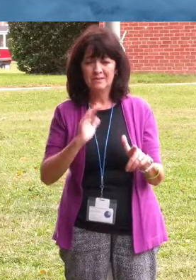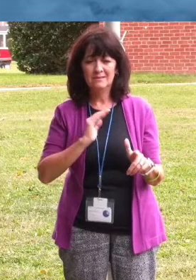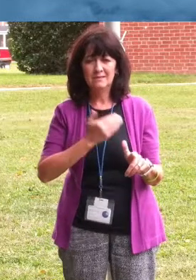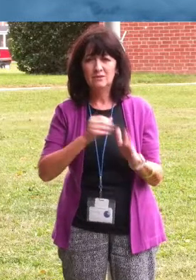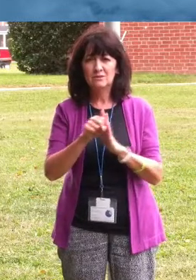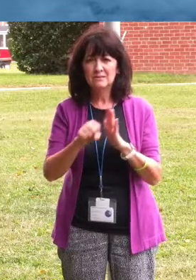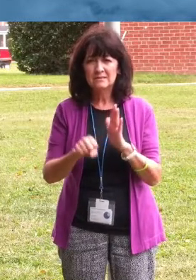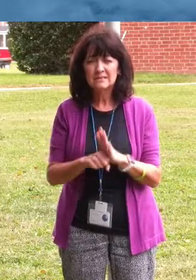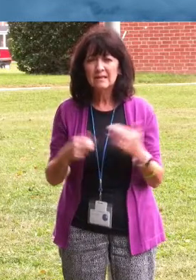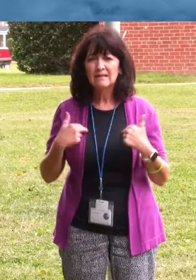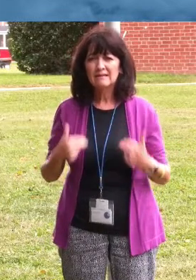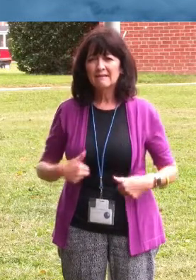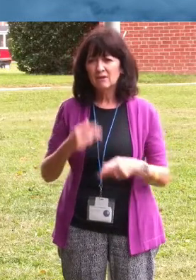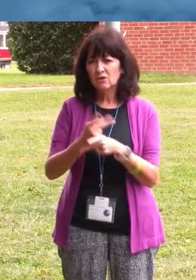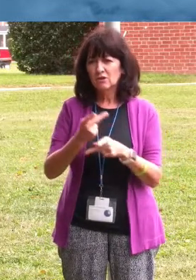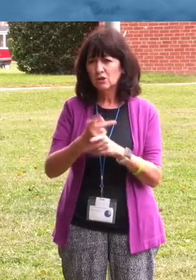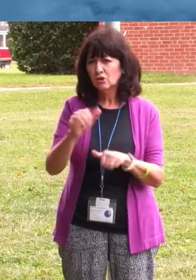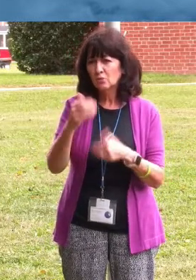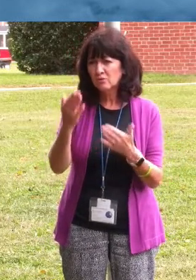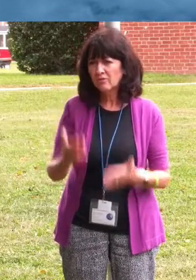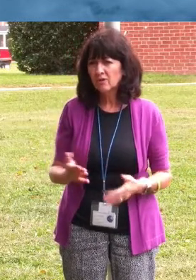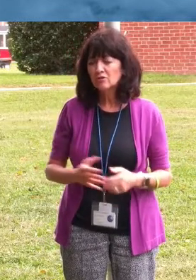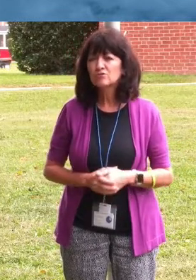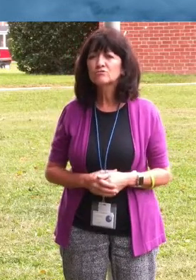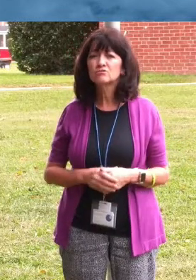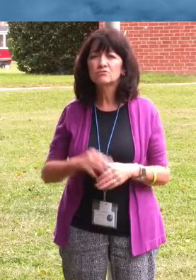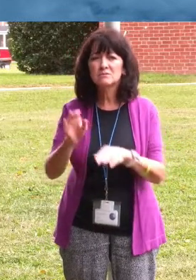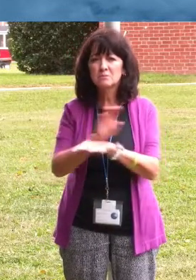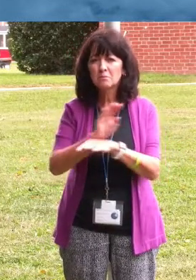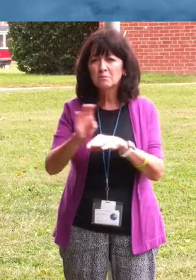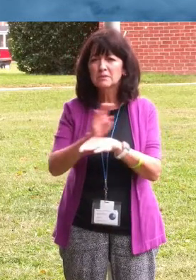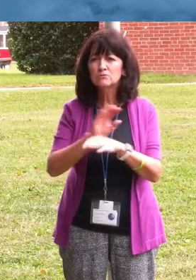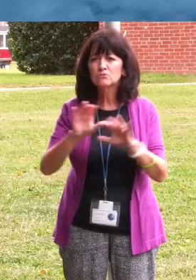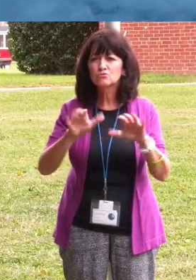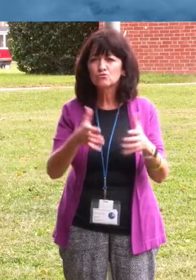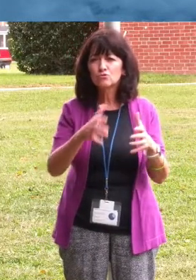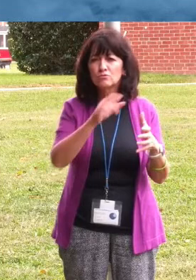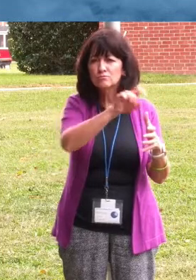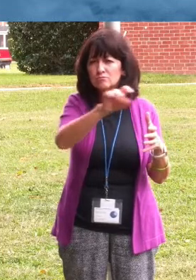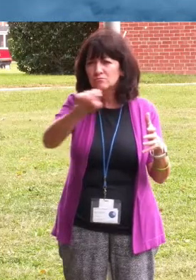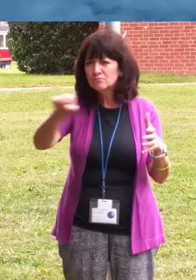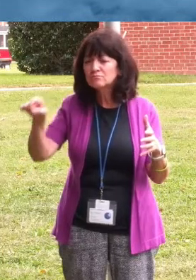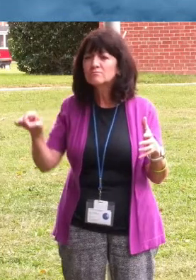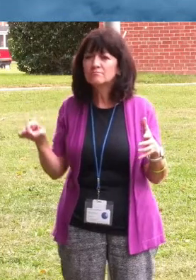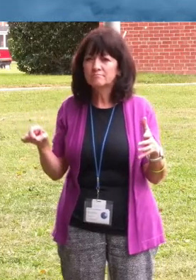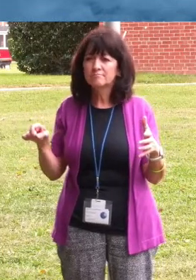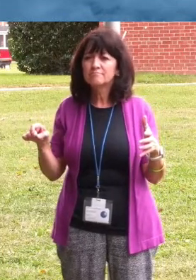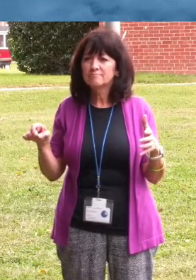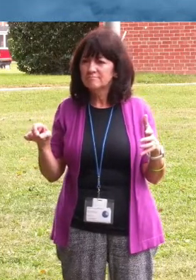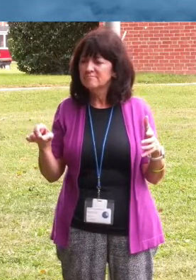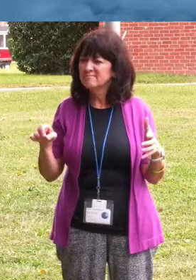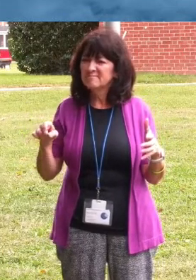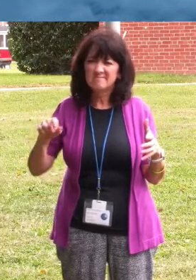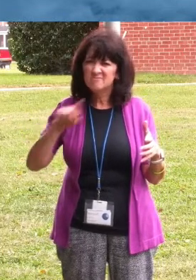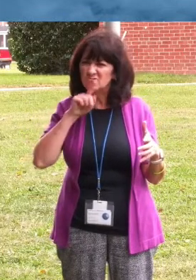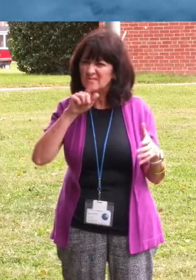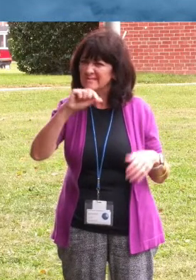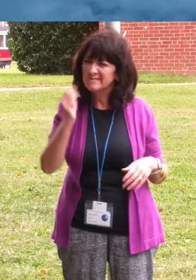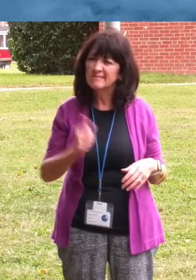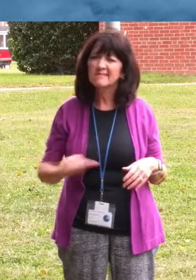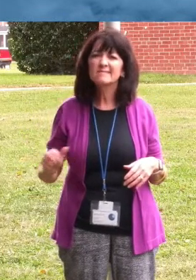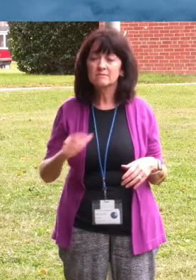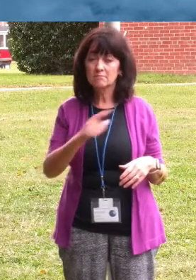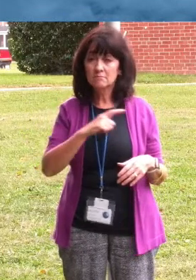healthcare providers, all the business groups, you name it, all the legislators,